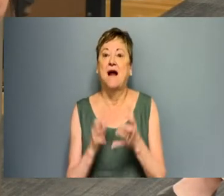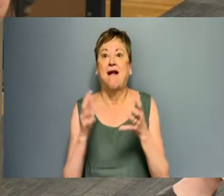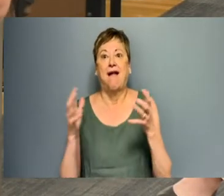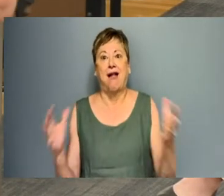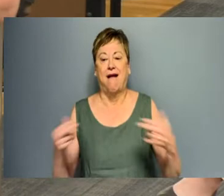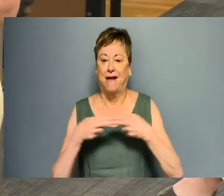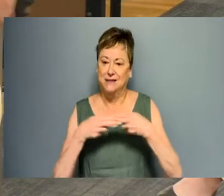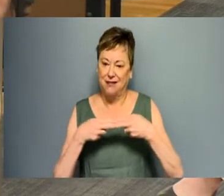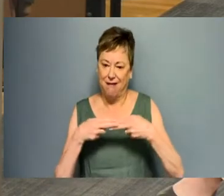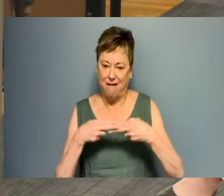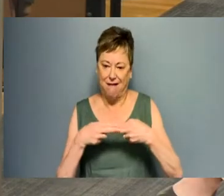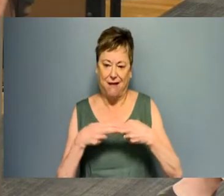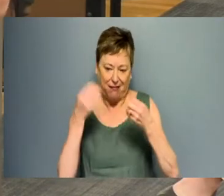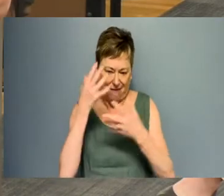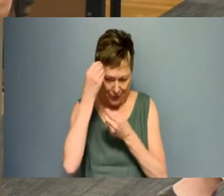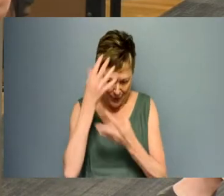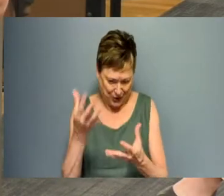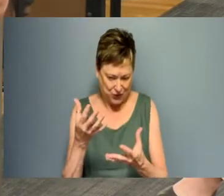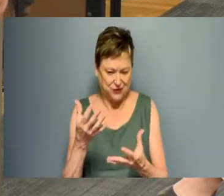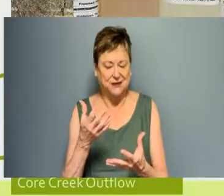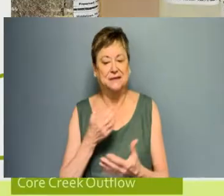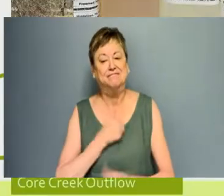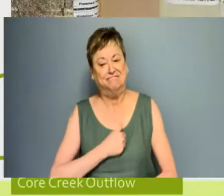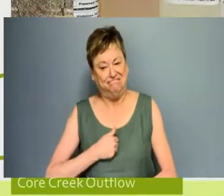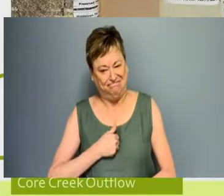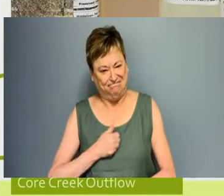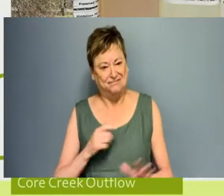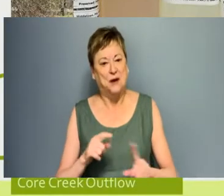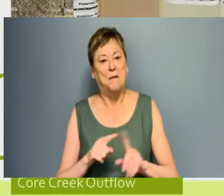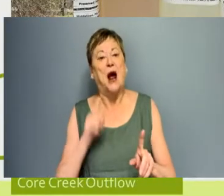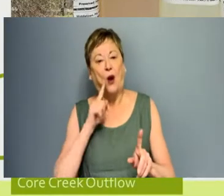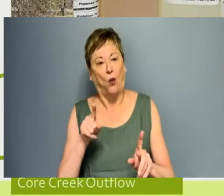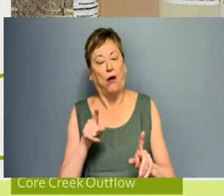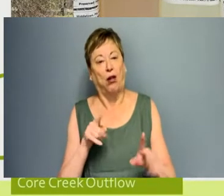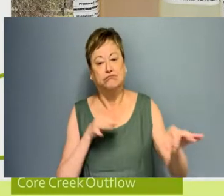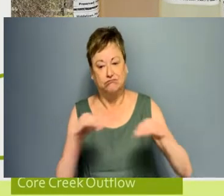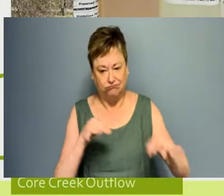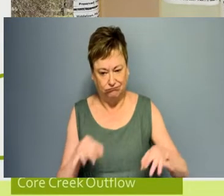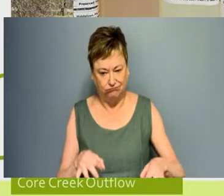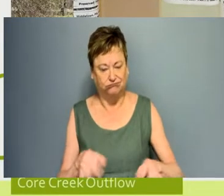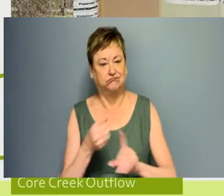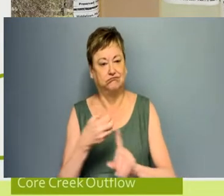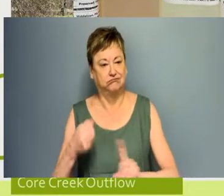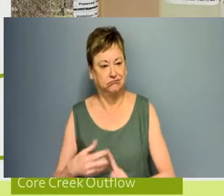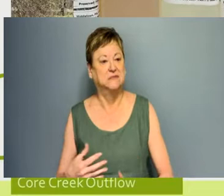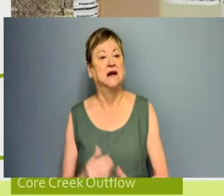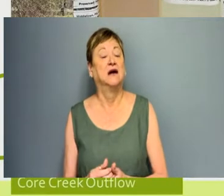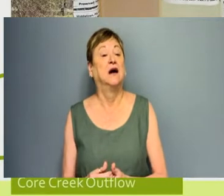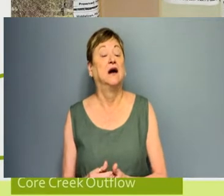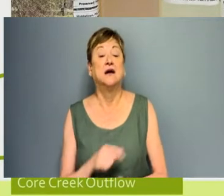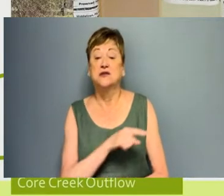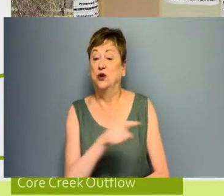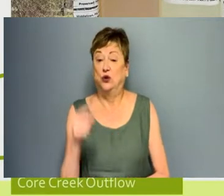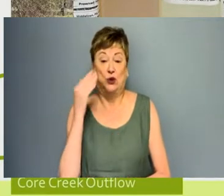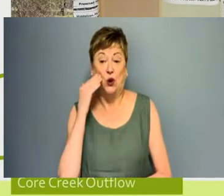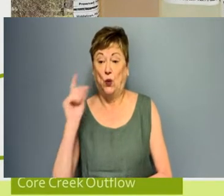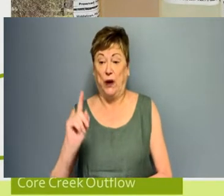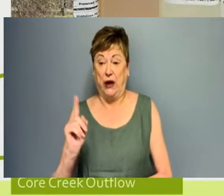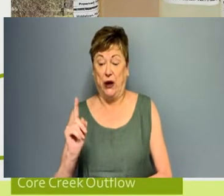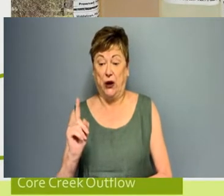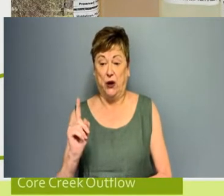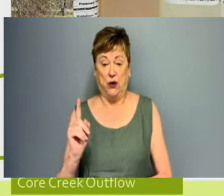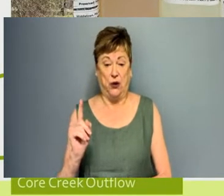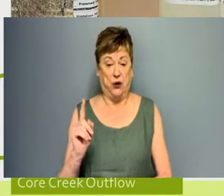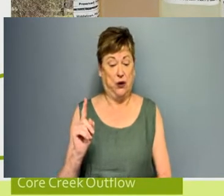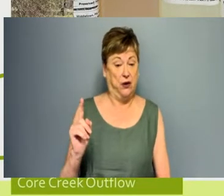I apologize, it was animated, but I'm gonna walk through it. Just for orientation's sake, I'm sure you all know